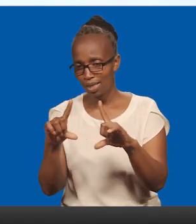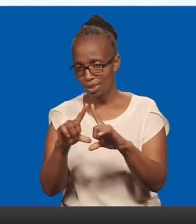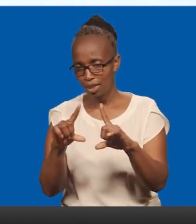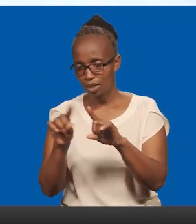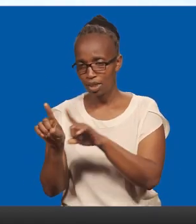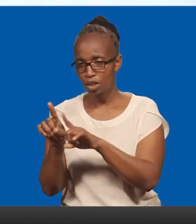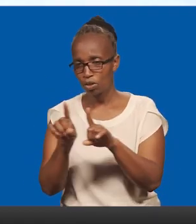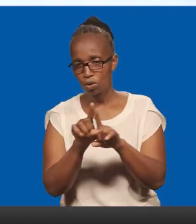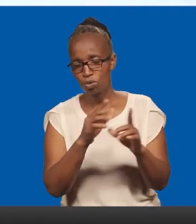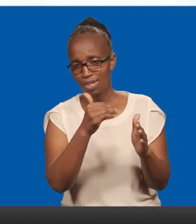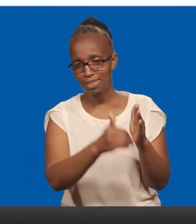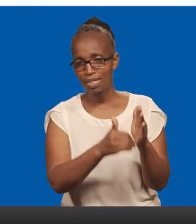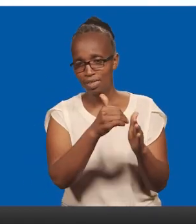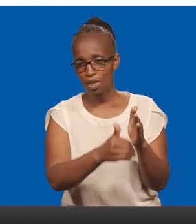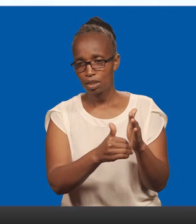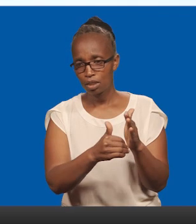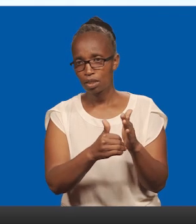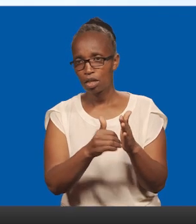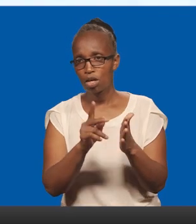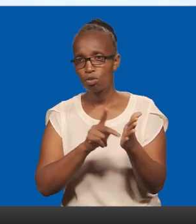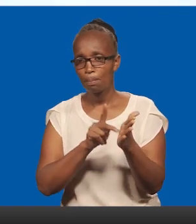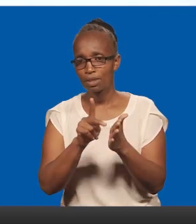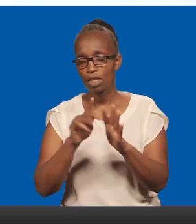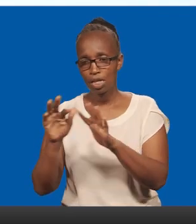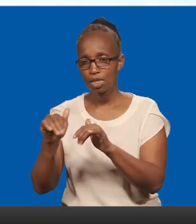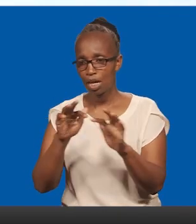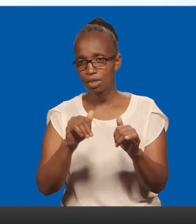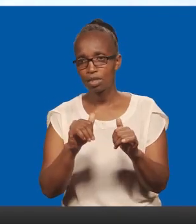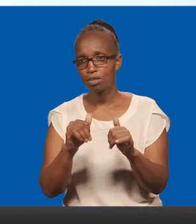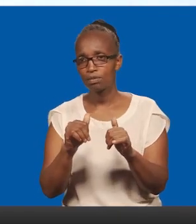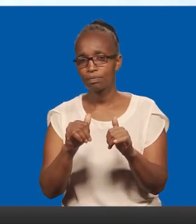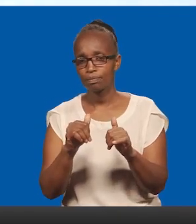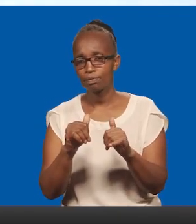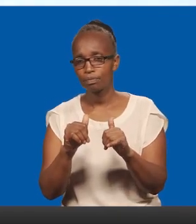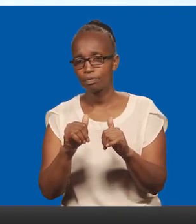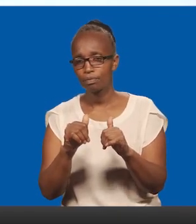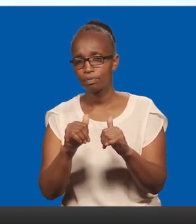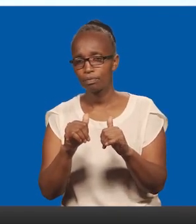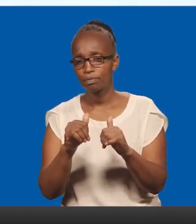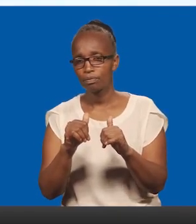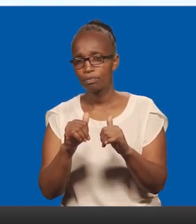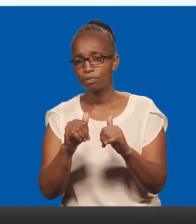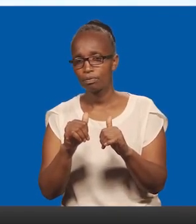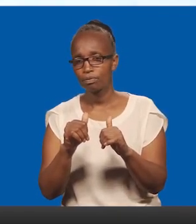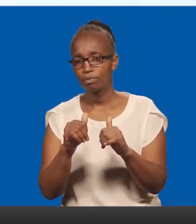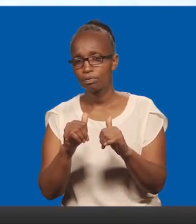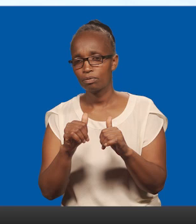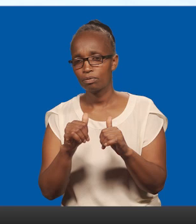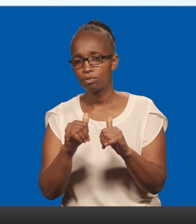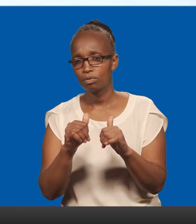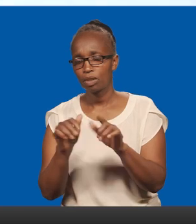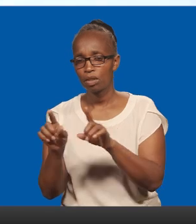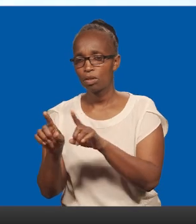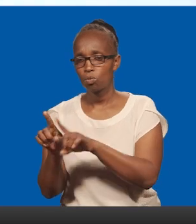depending on the size of the land and the crop cycle to purchase agriculture inputs and acquire labor and machinery to improve yield